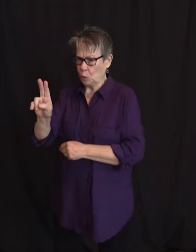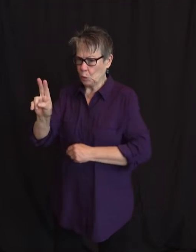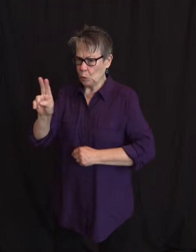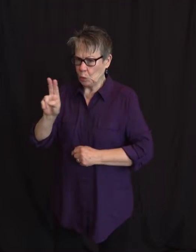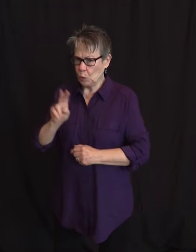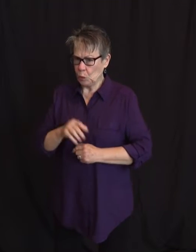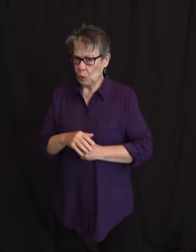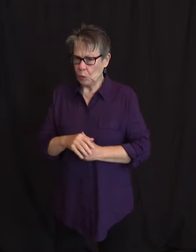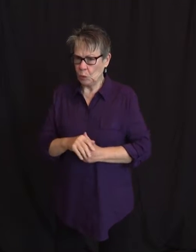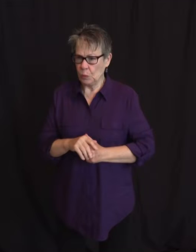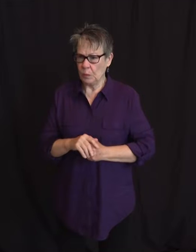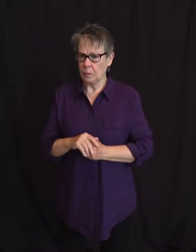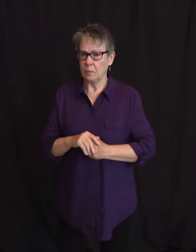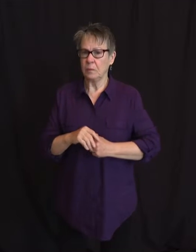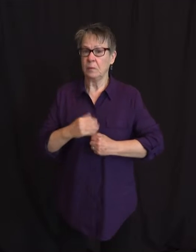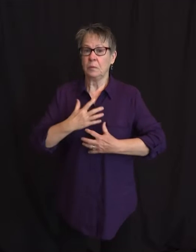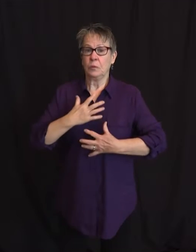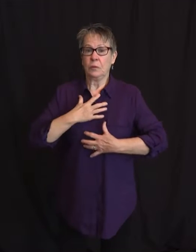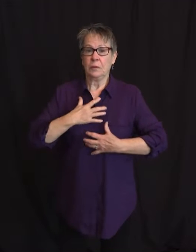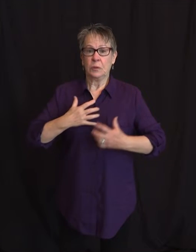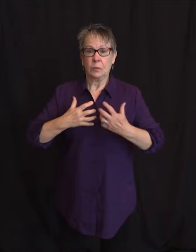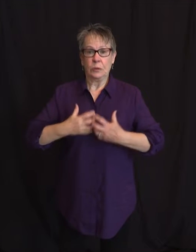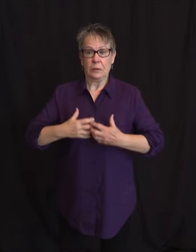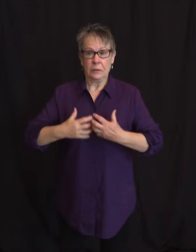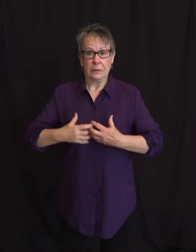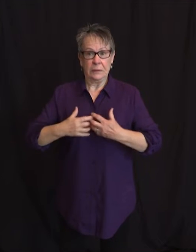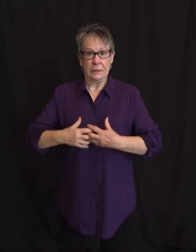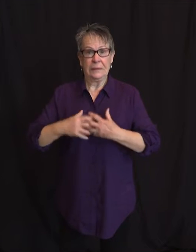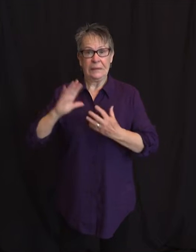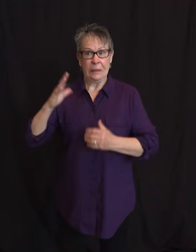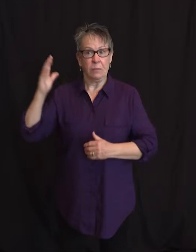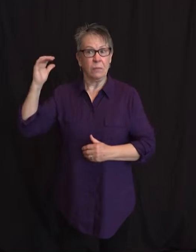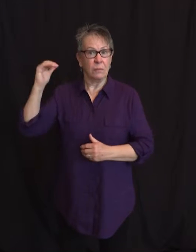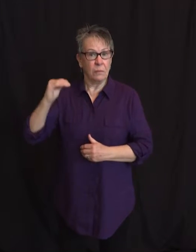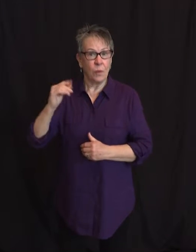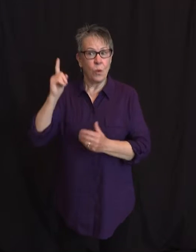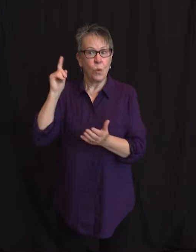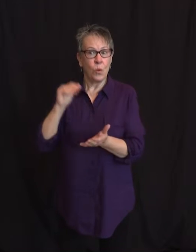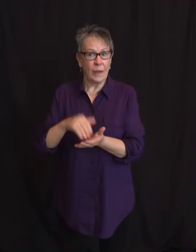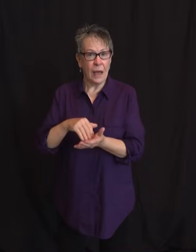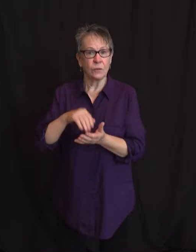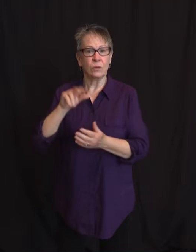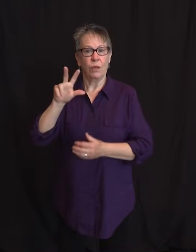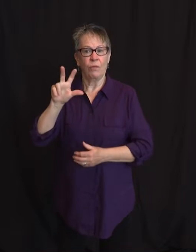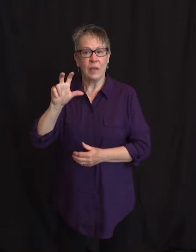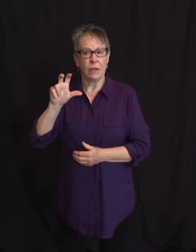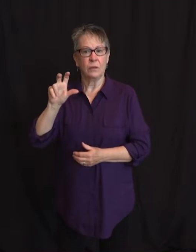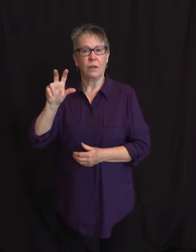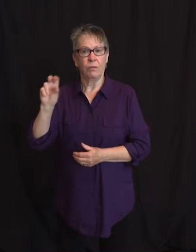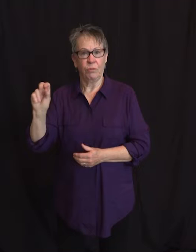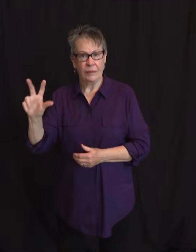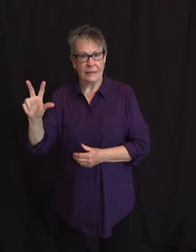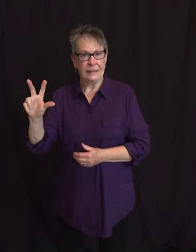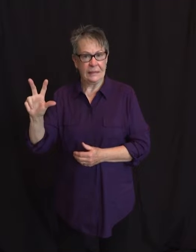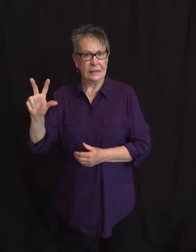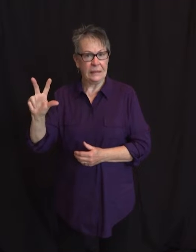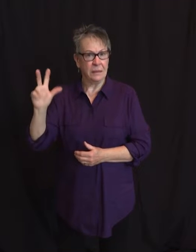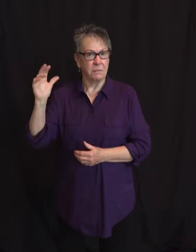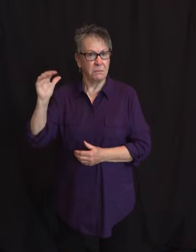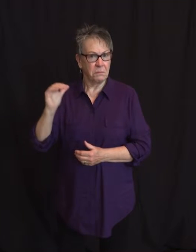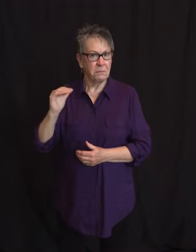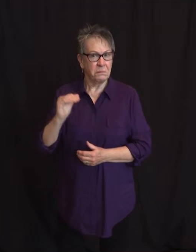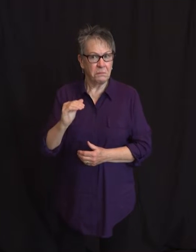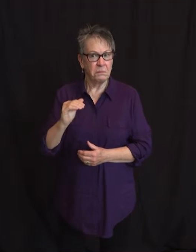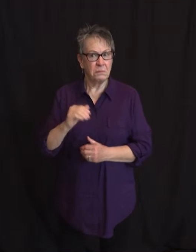down. Ventilator use continues to trend downward to 1,303 currently in use. This is down about